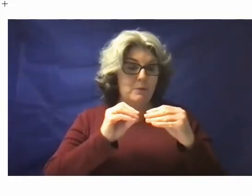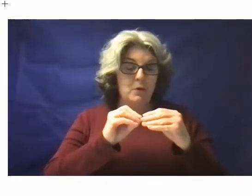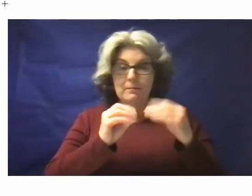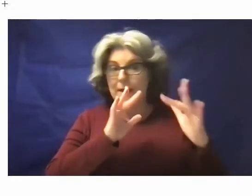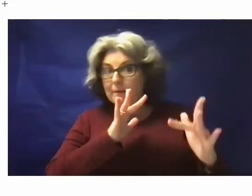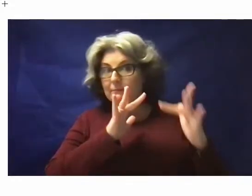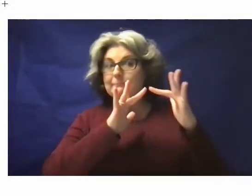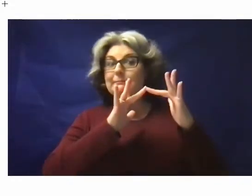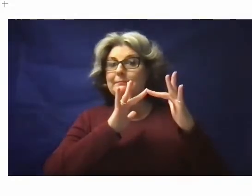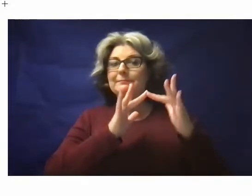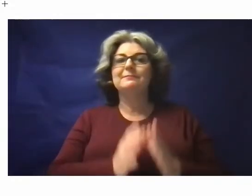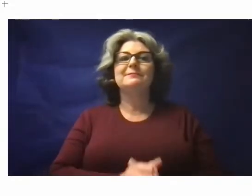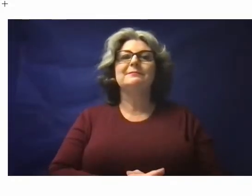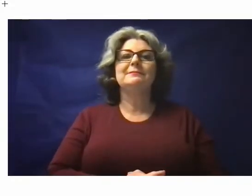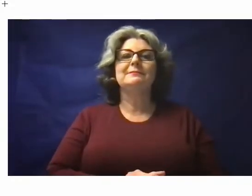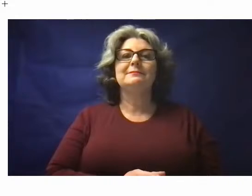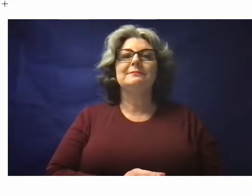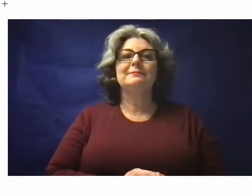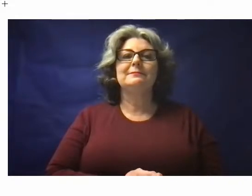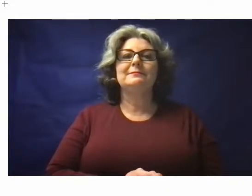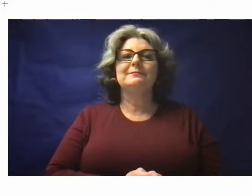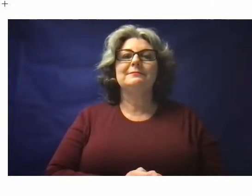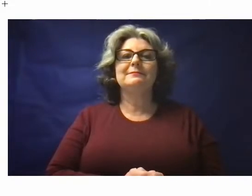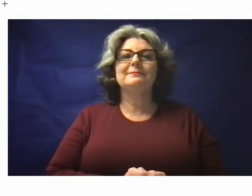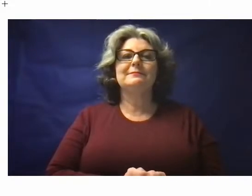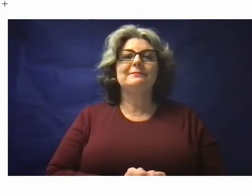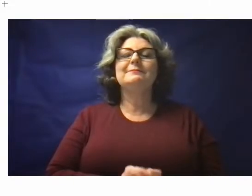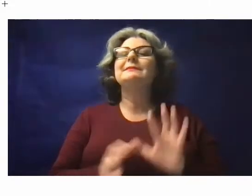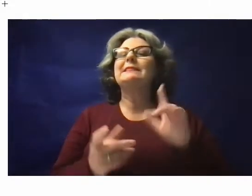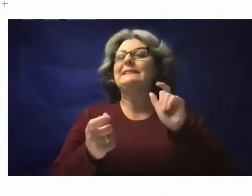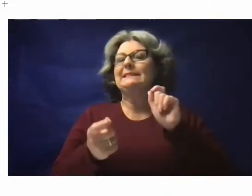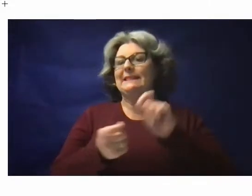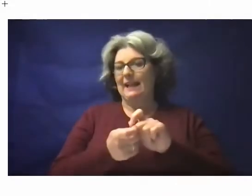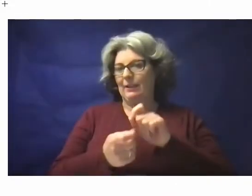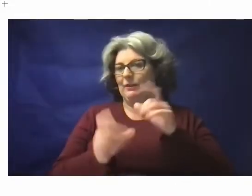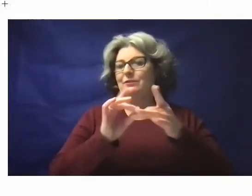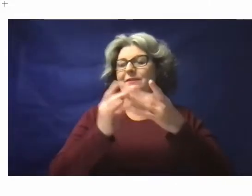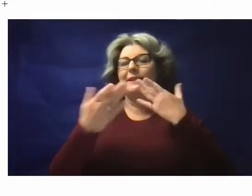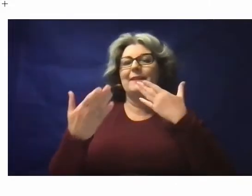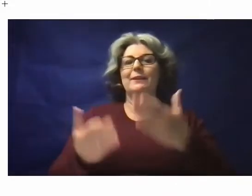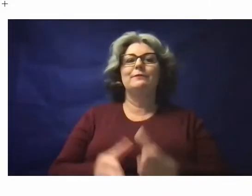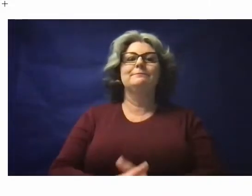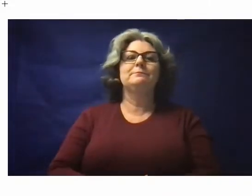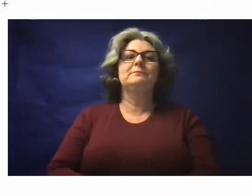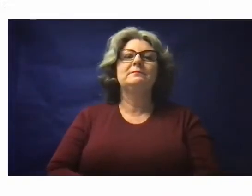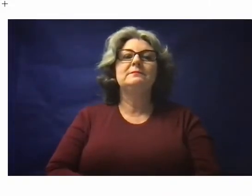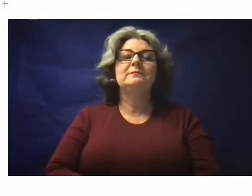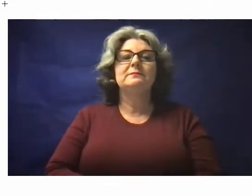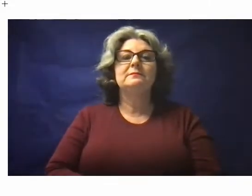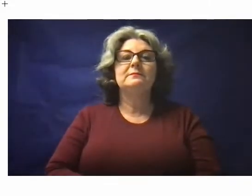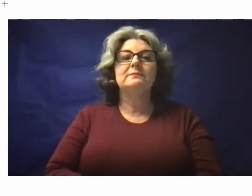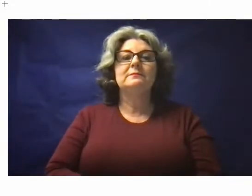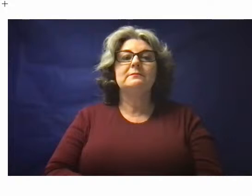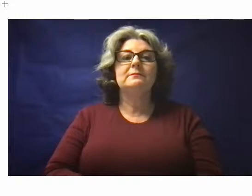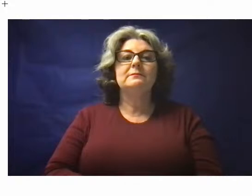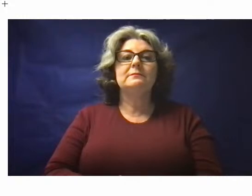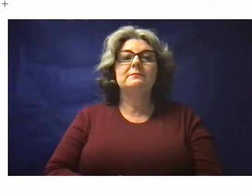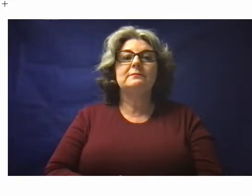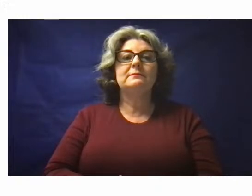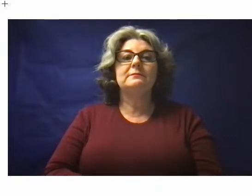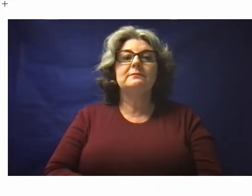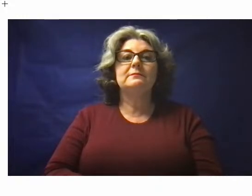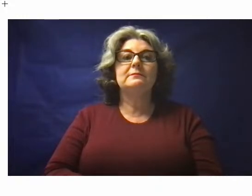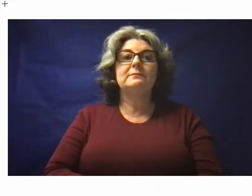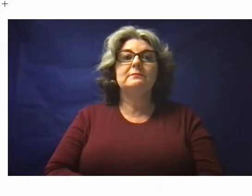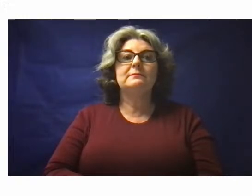on. Thank you. Thank you for answering it. That's exactly what I was going to say. Thanks. Excellent. Oh, and here's a good question,